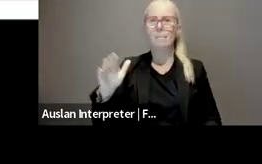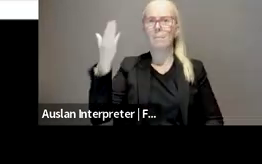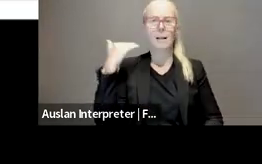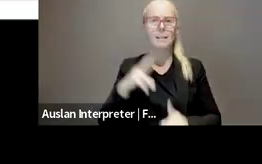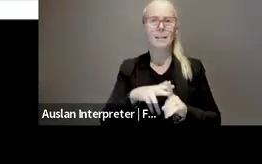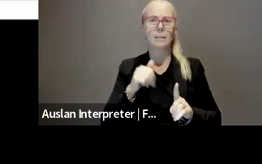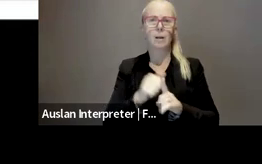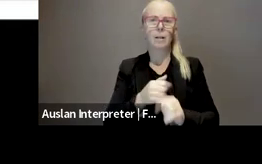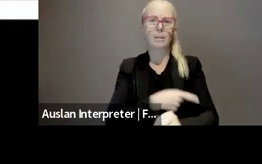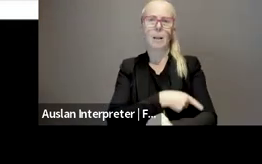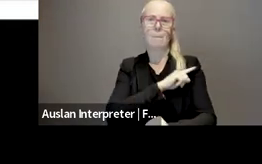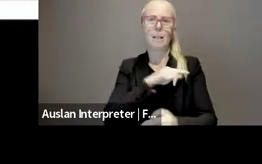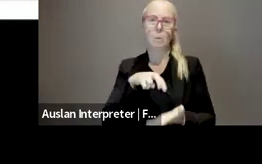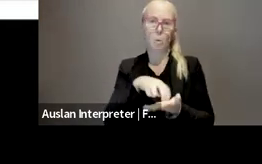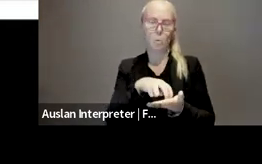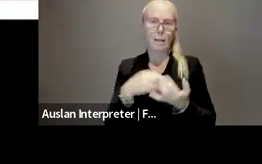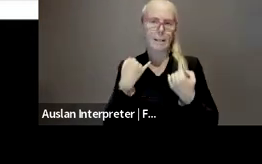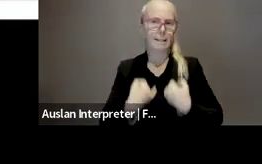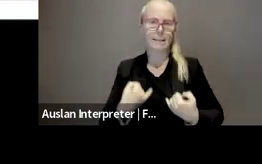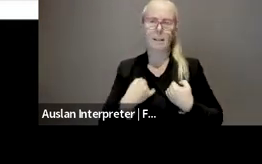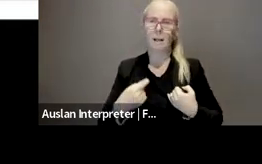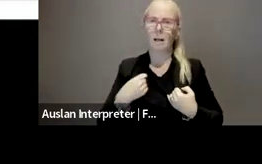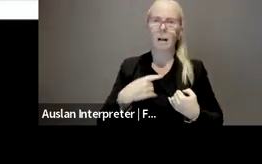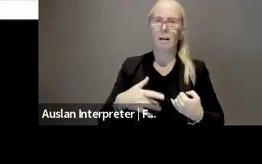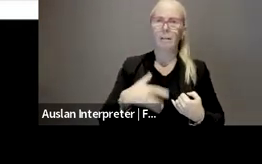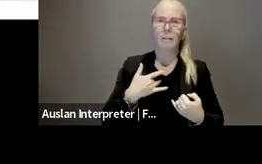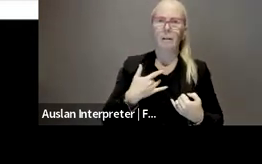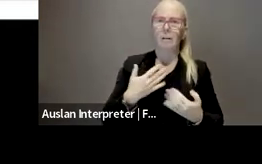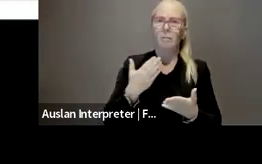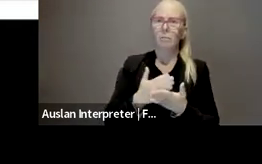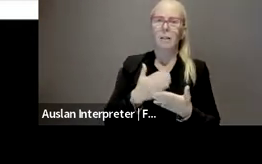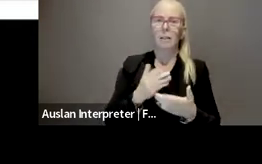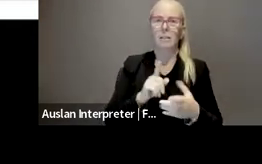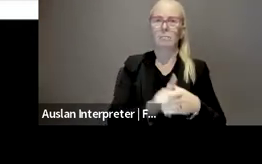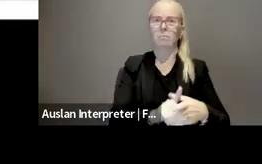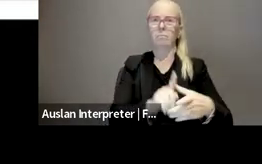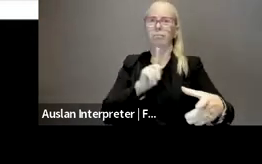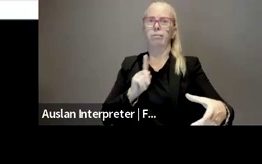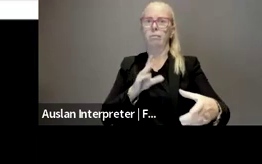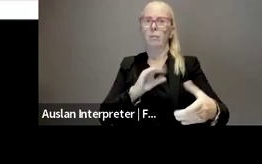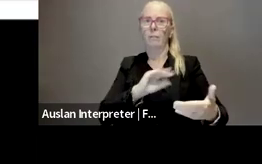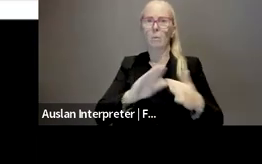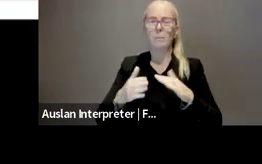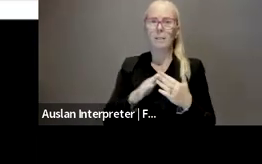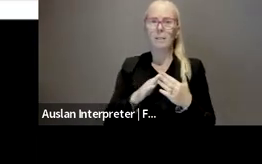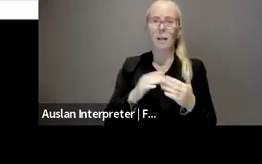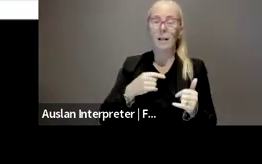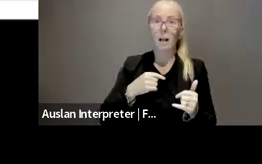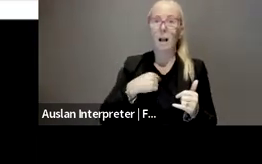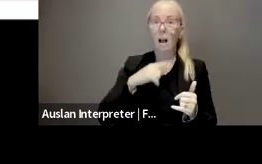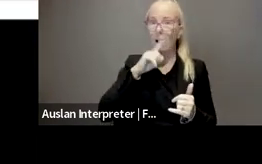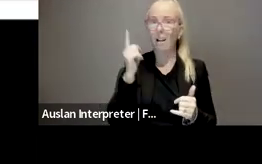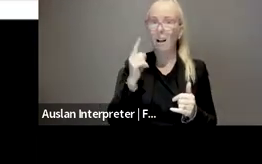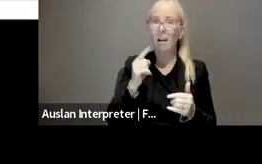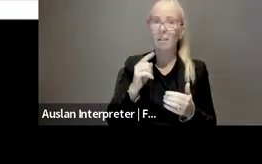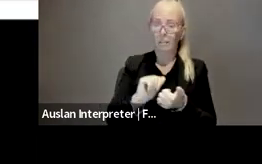disease, I struggled with severe social isolation. I lost the ability to play video games with friends.